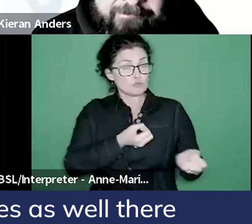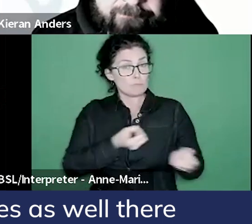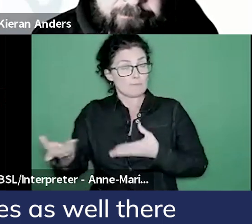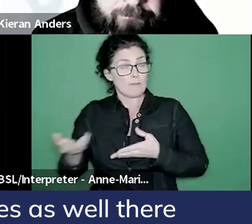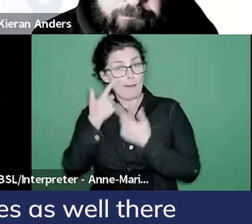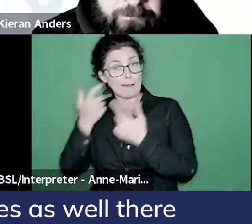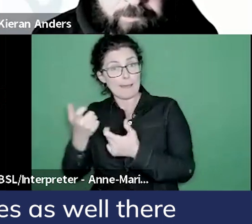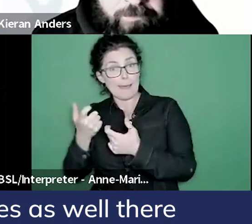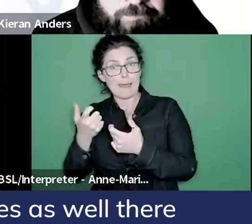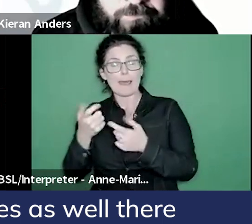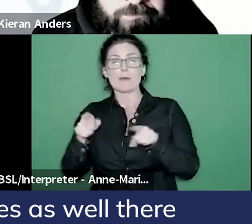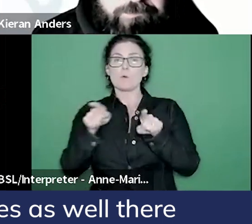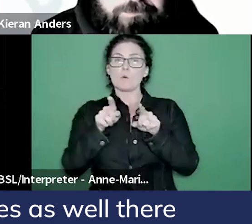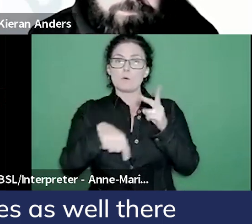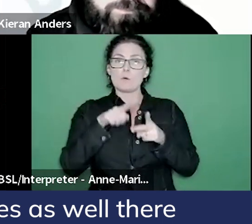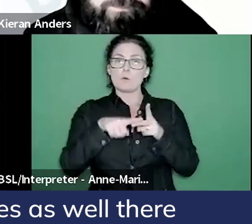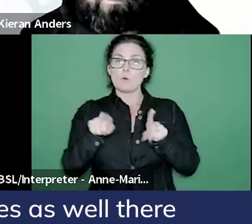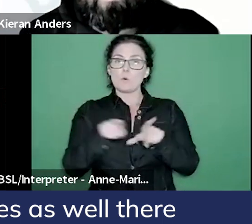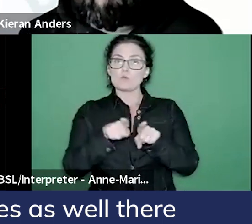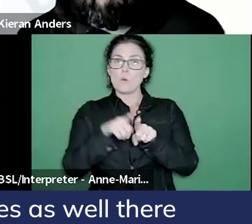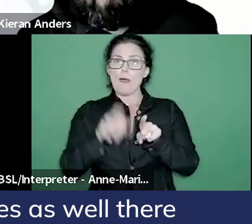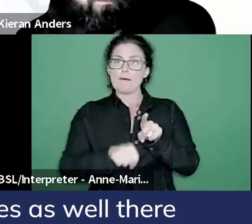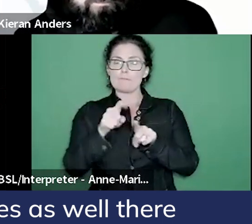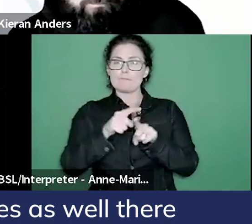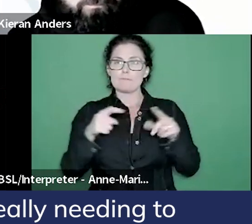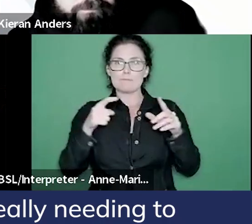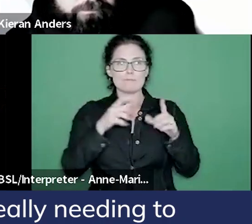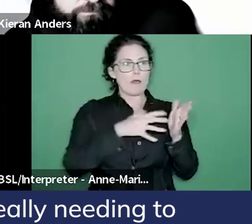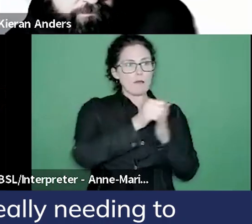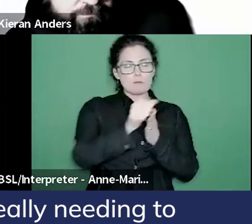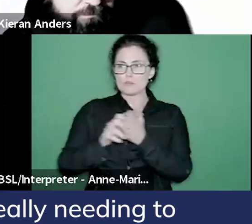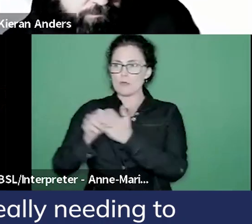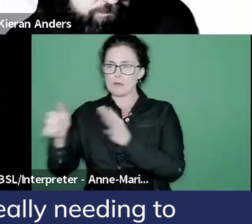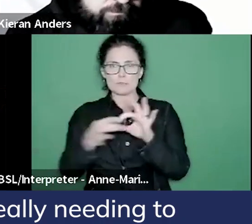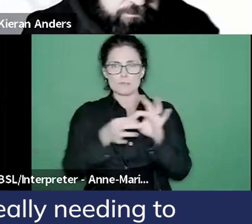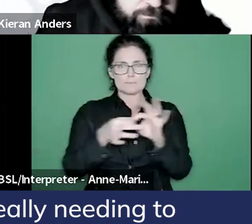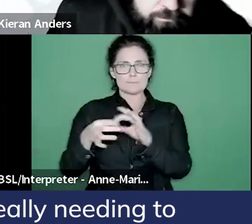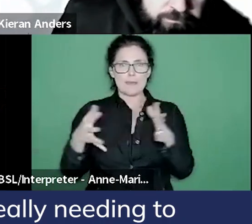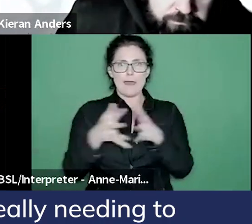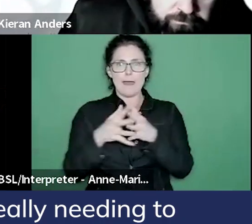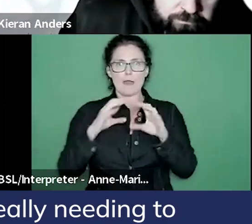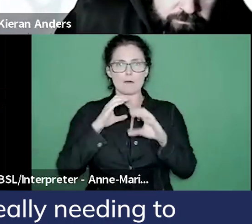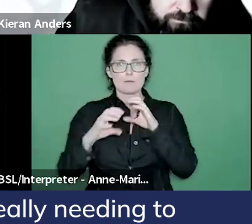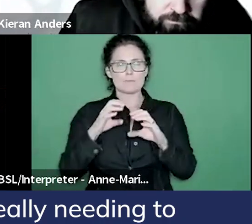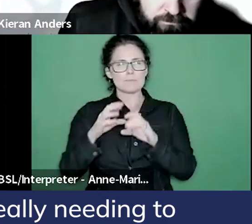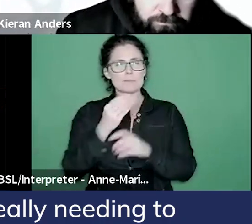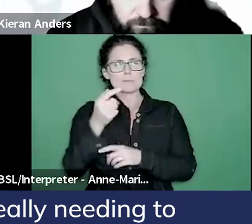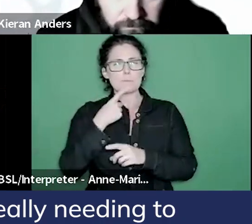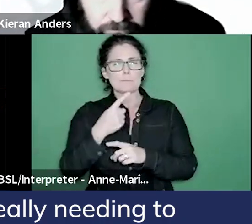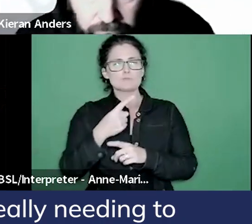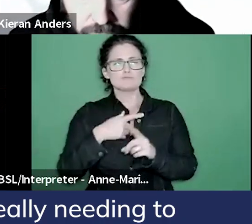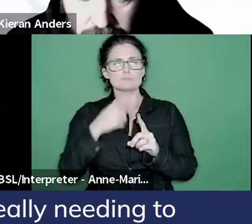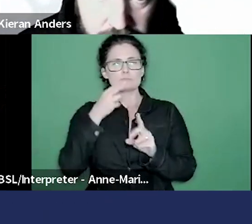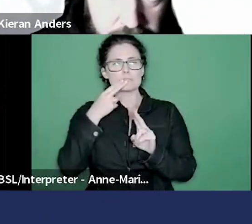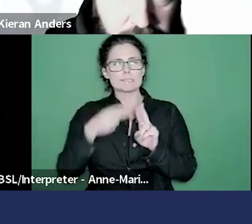the intercultural issues as well there, where someone mentioned in the Q&A actually around stigma, and really needing to kind